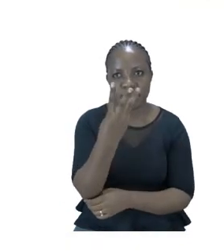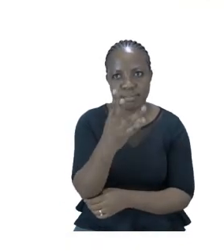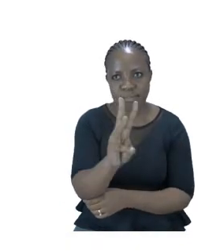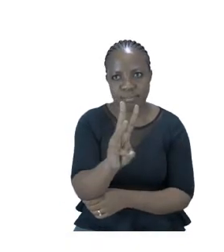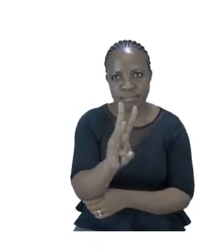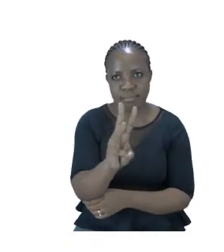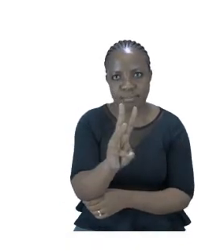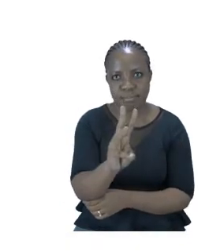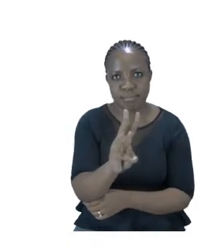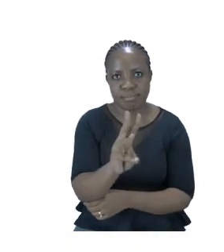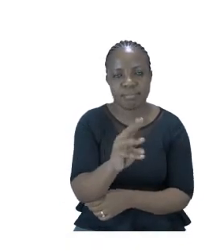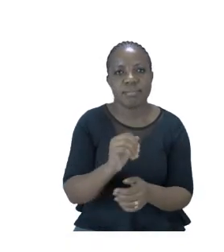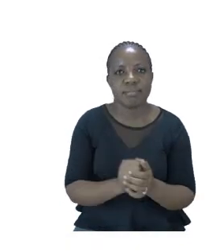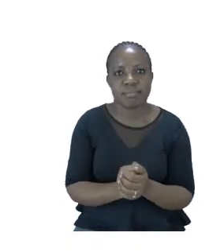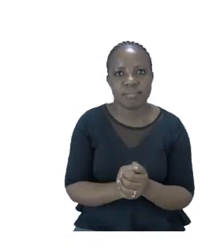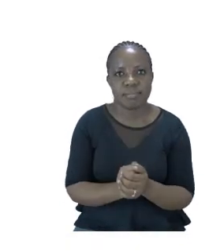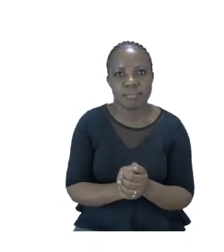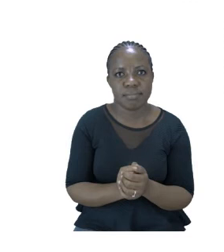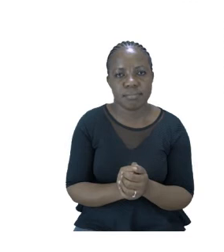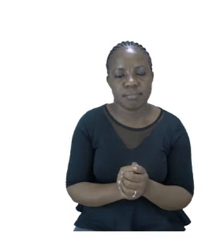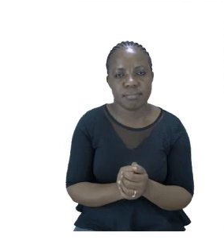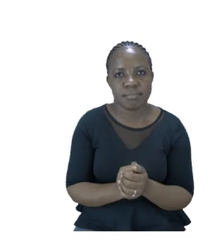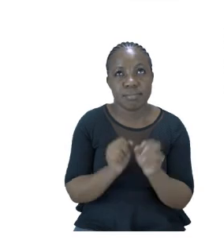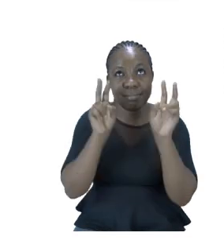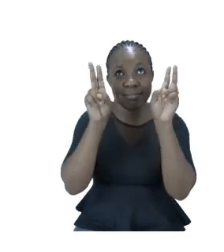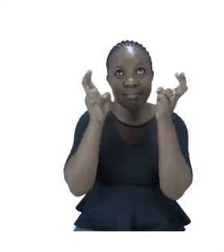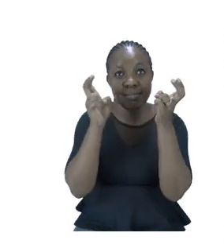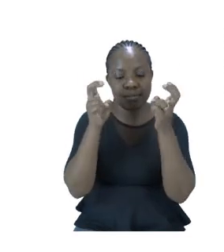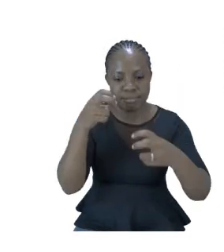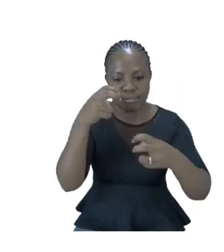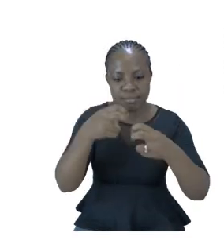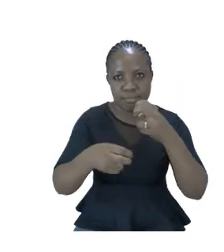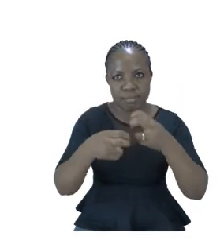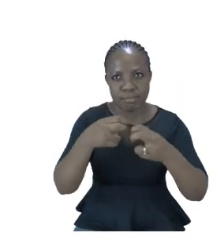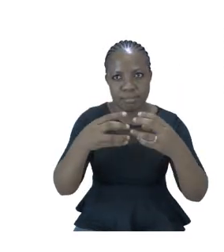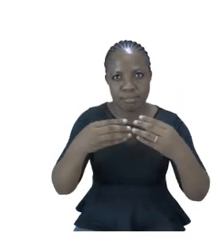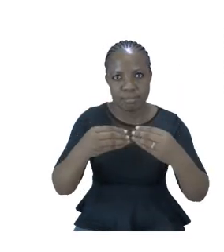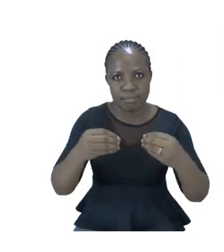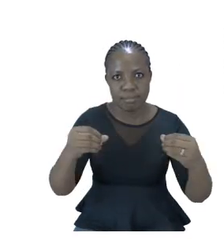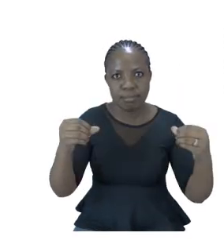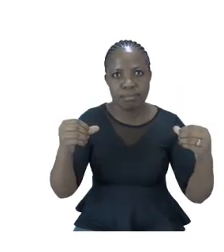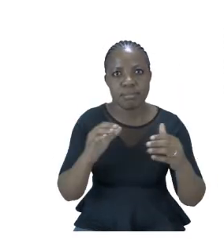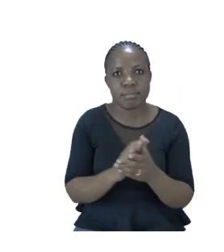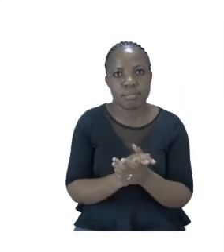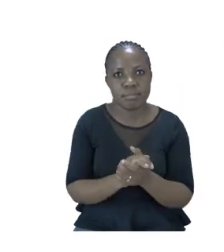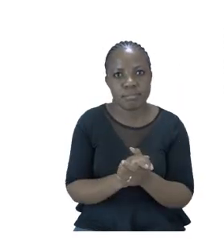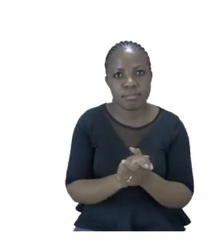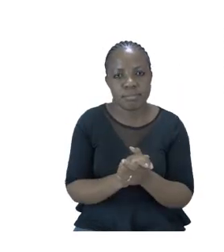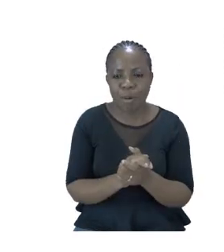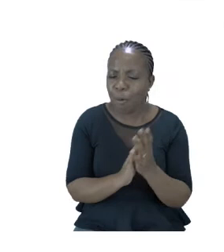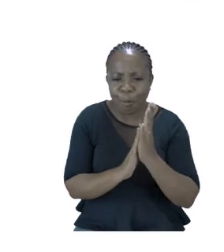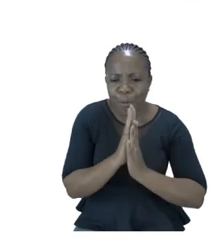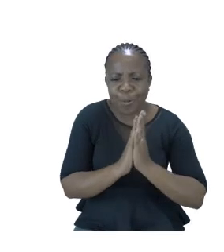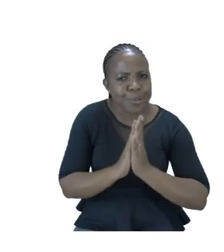On page 26, we have what are called problem-solving sums. These are so exciting